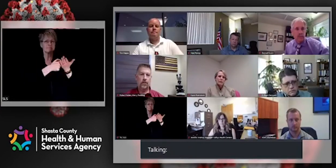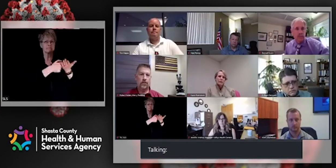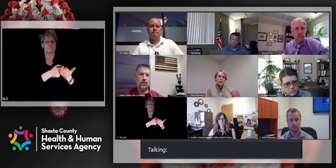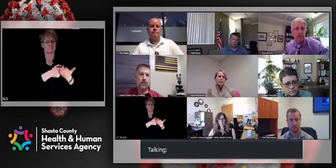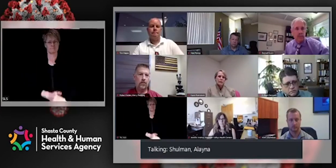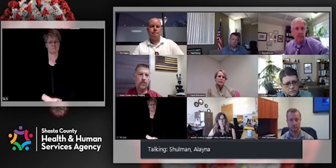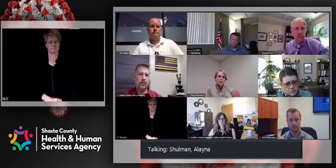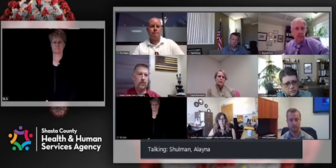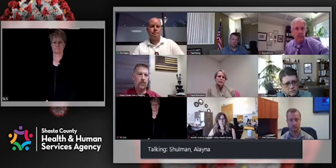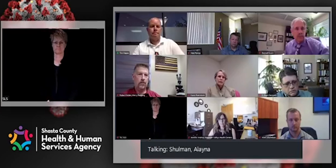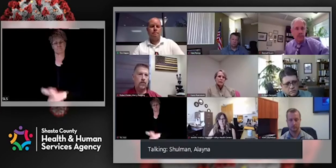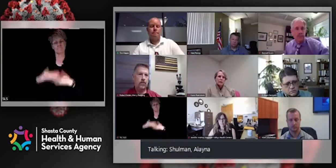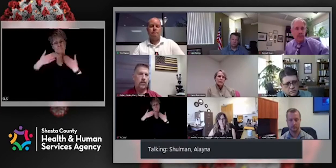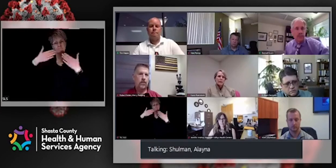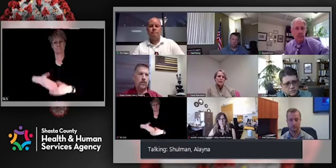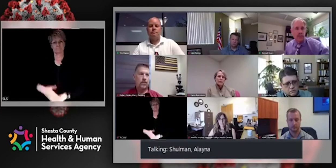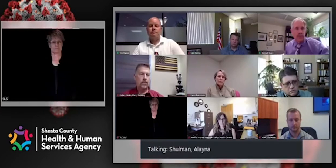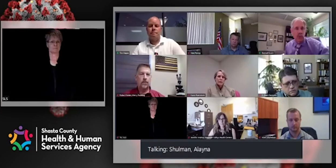Thank you.